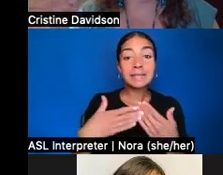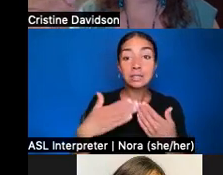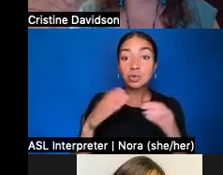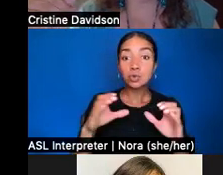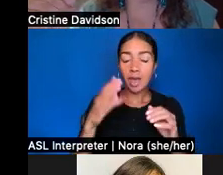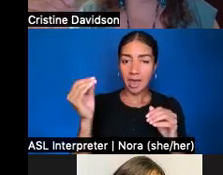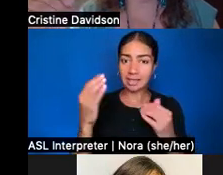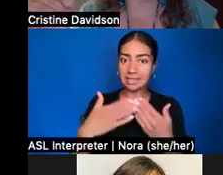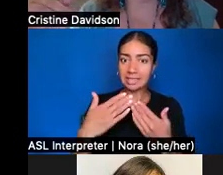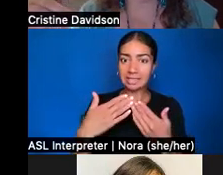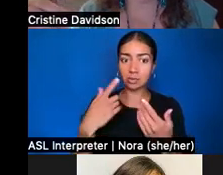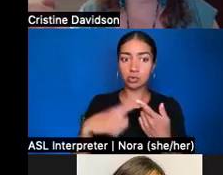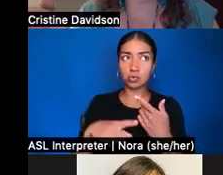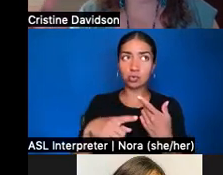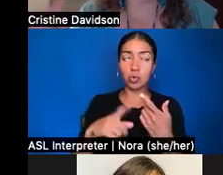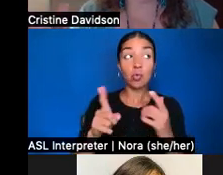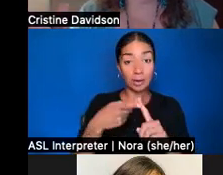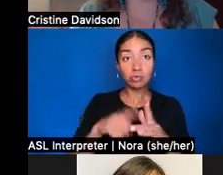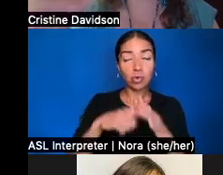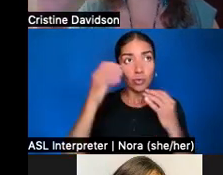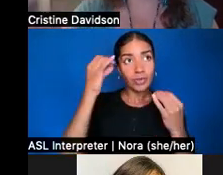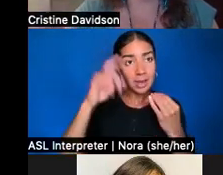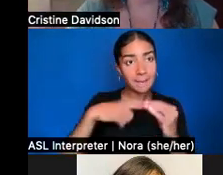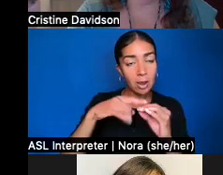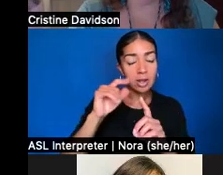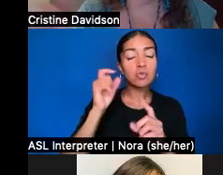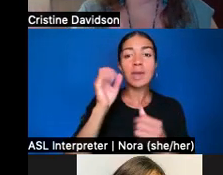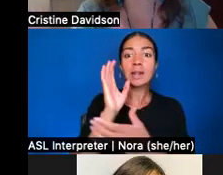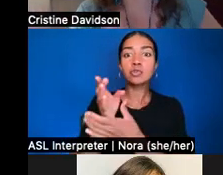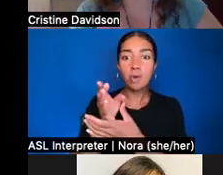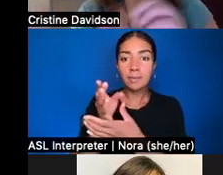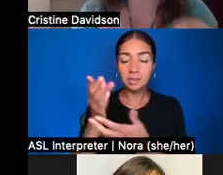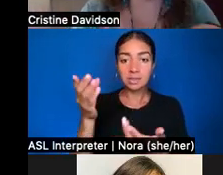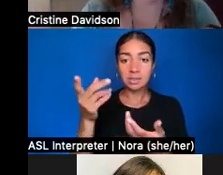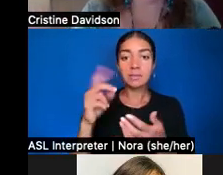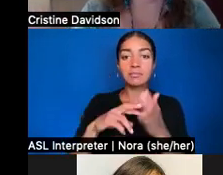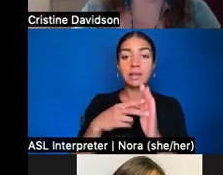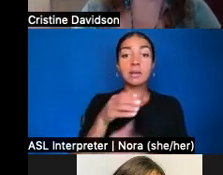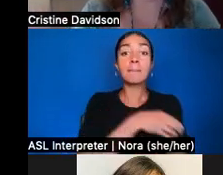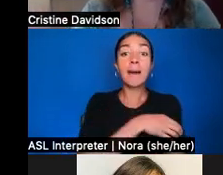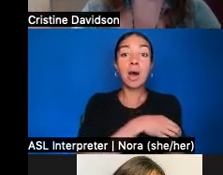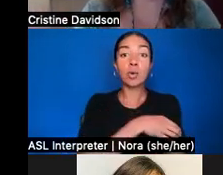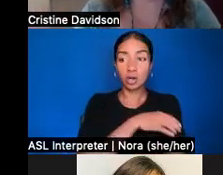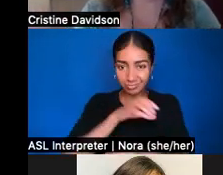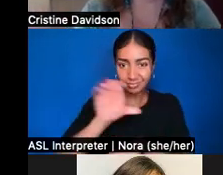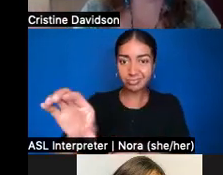you think about it. The power of putting the power back in their hands. is everything,